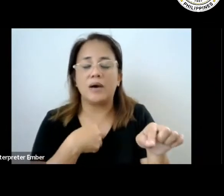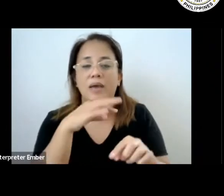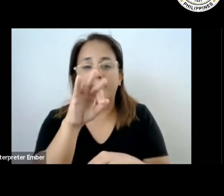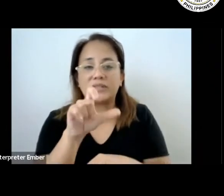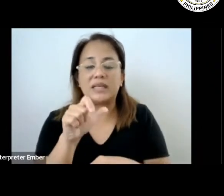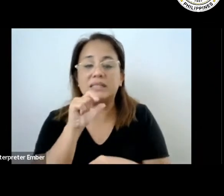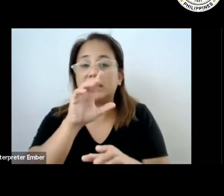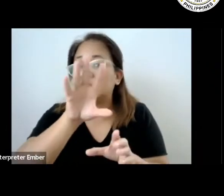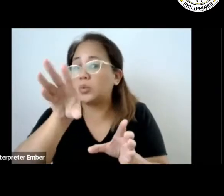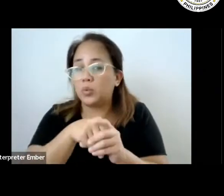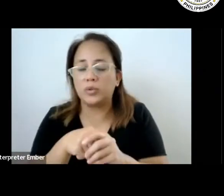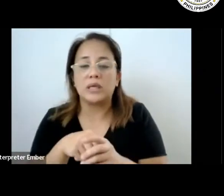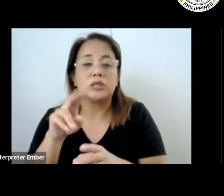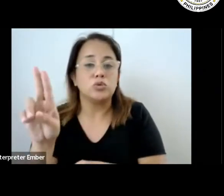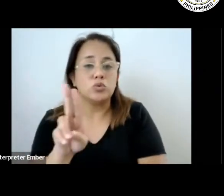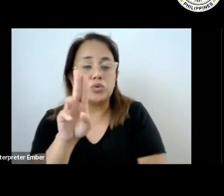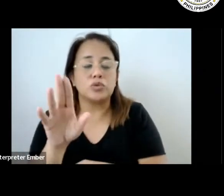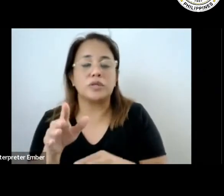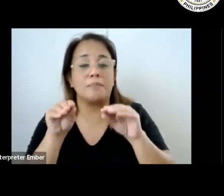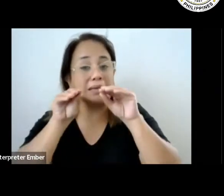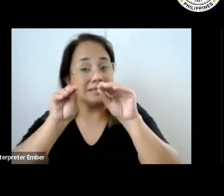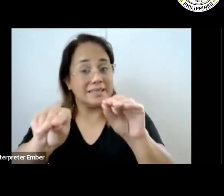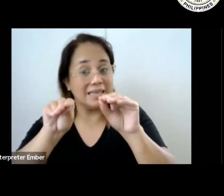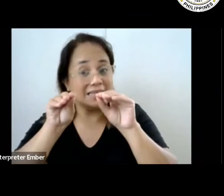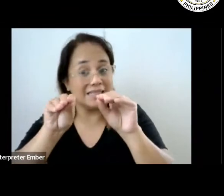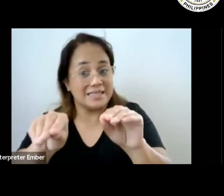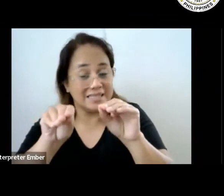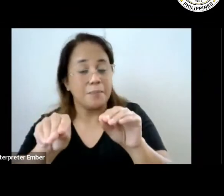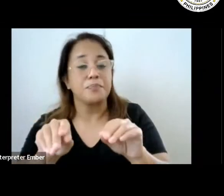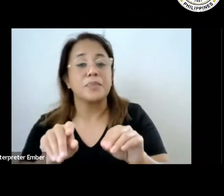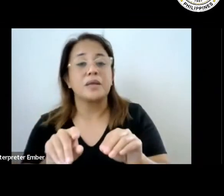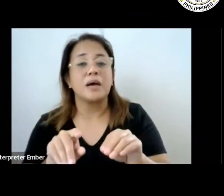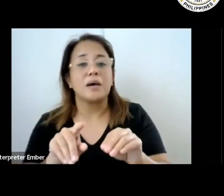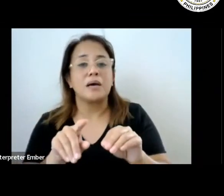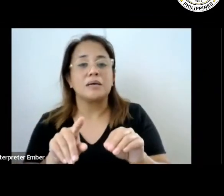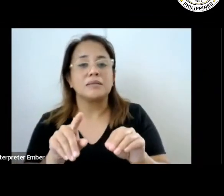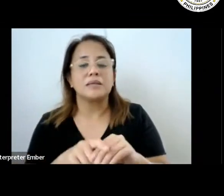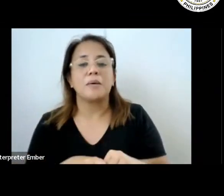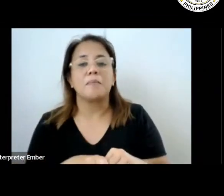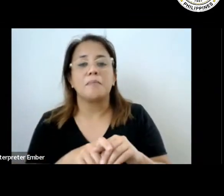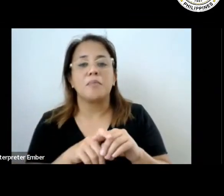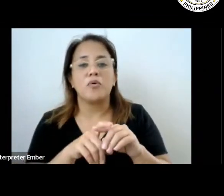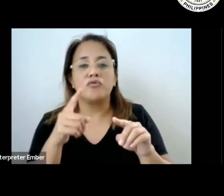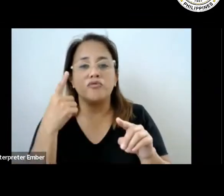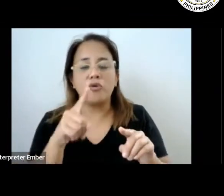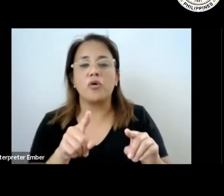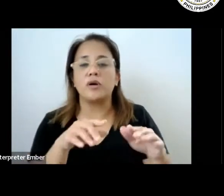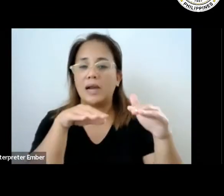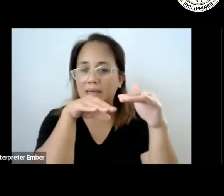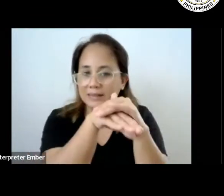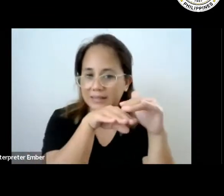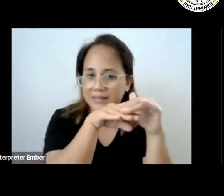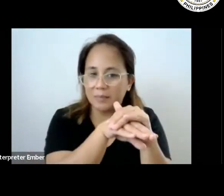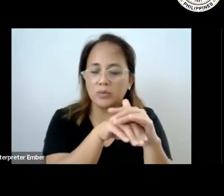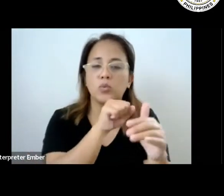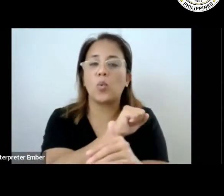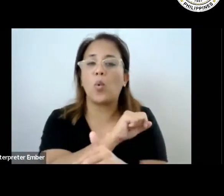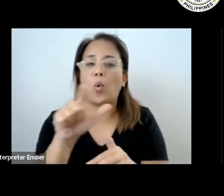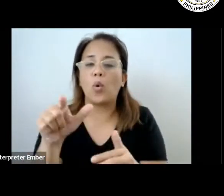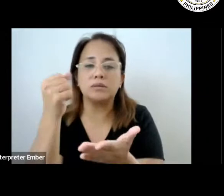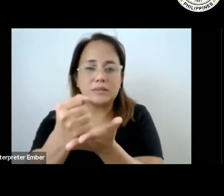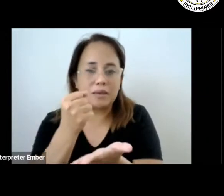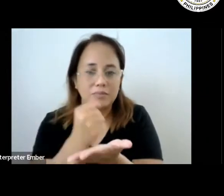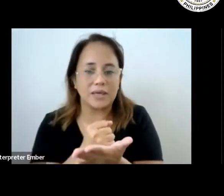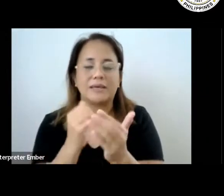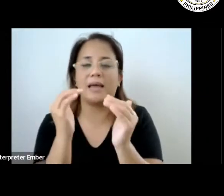its use as a medium of instruction, that is, for accessibility in all subjects and